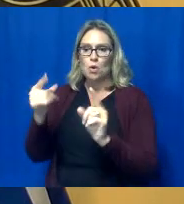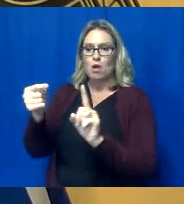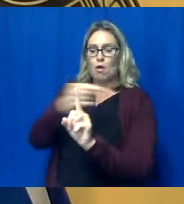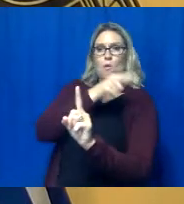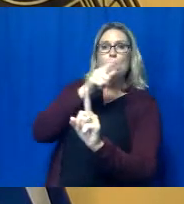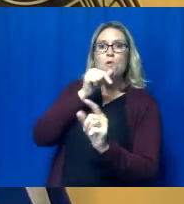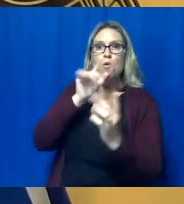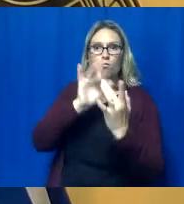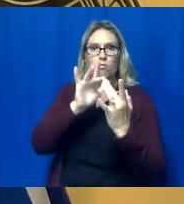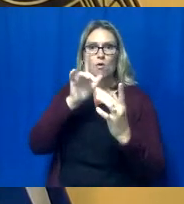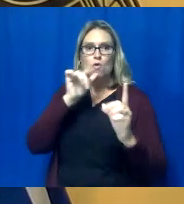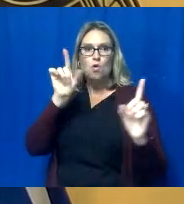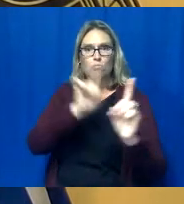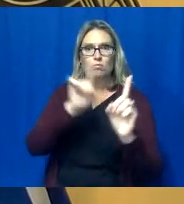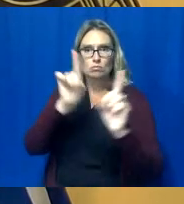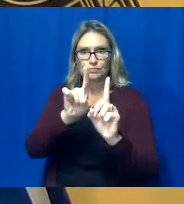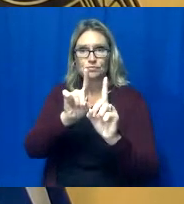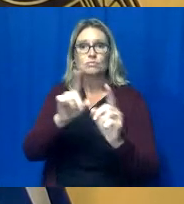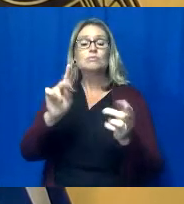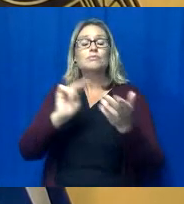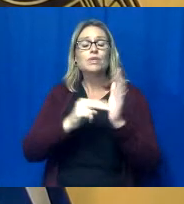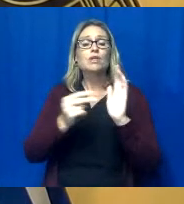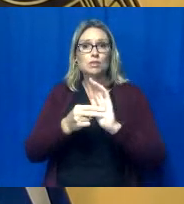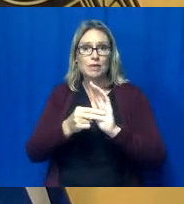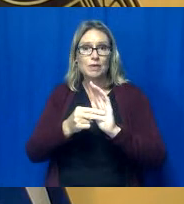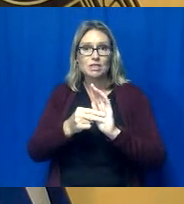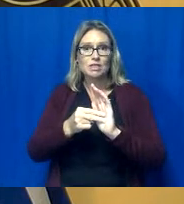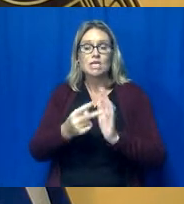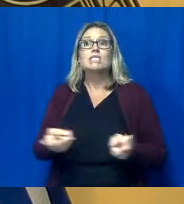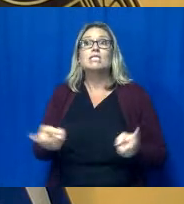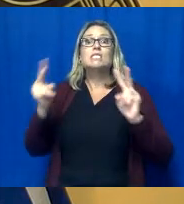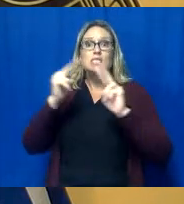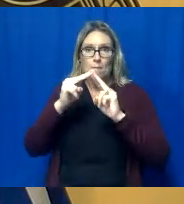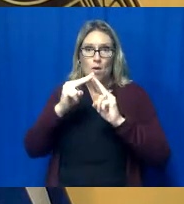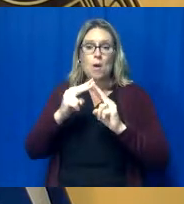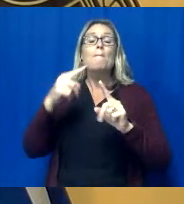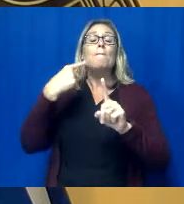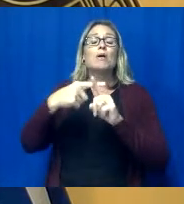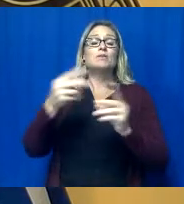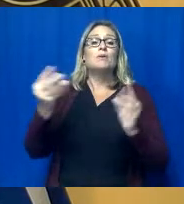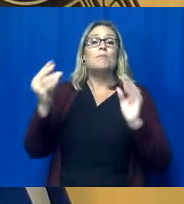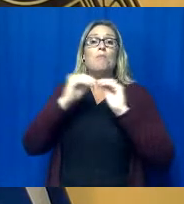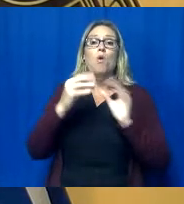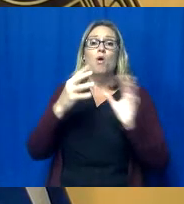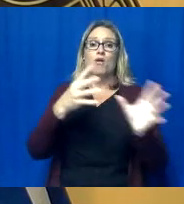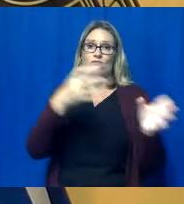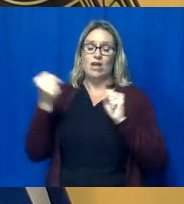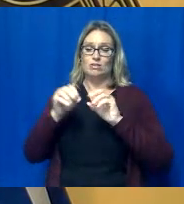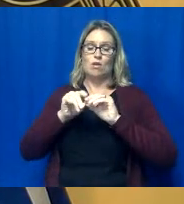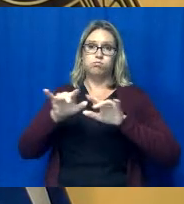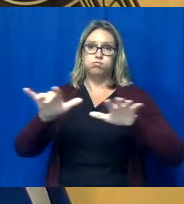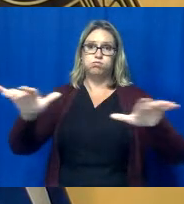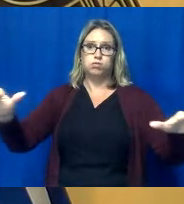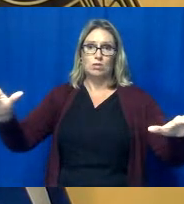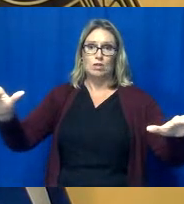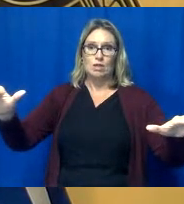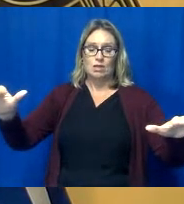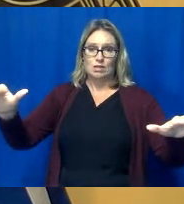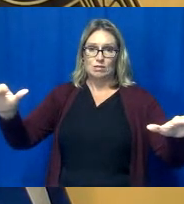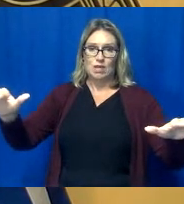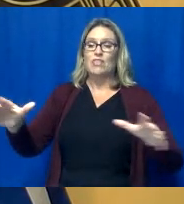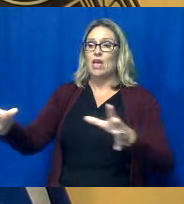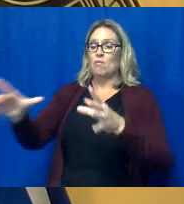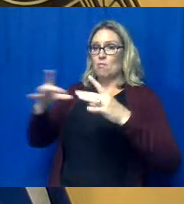infectious, and it has a more rapid spread because of this shorter incubation period. The third piece of